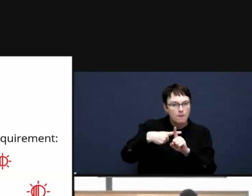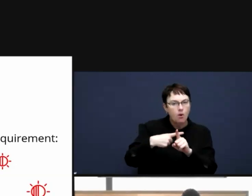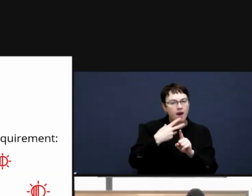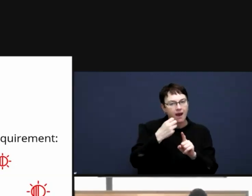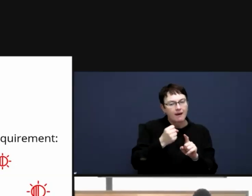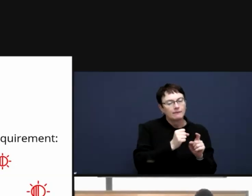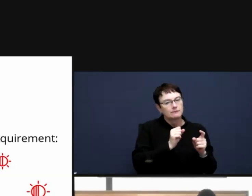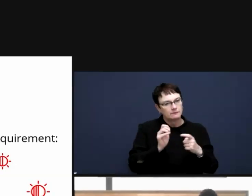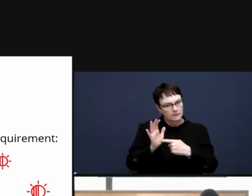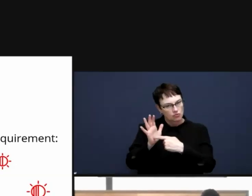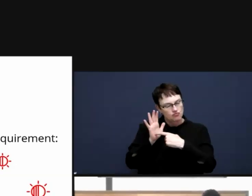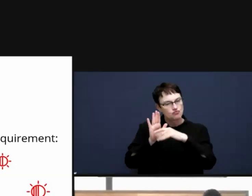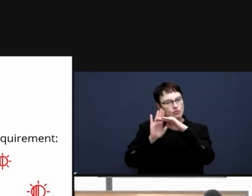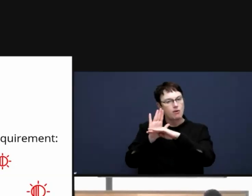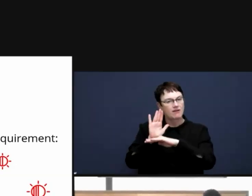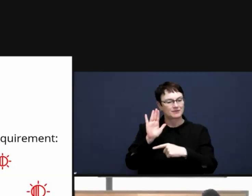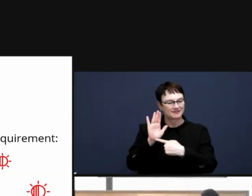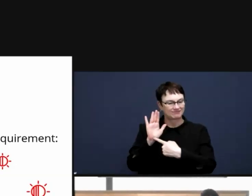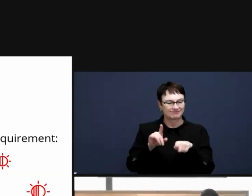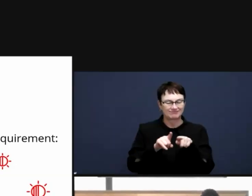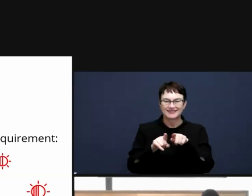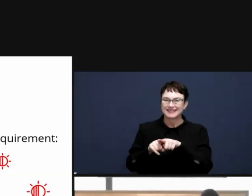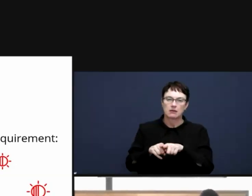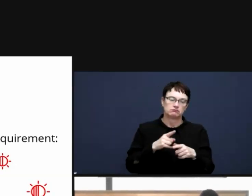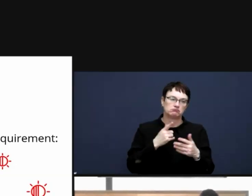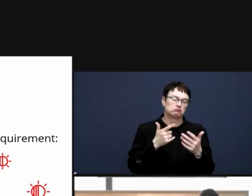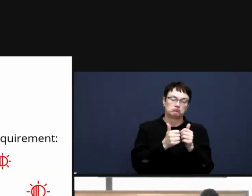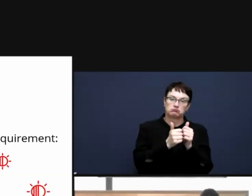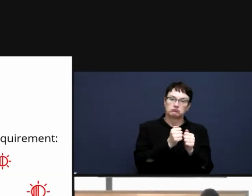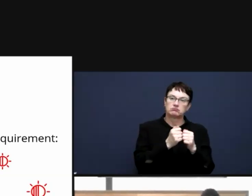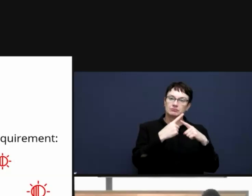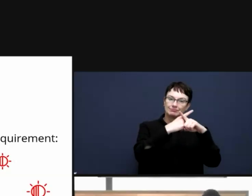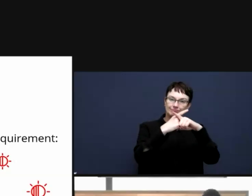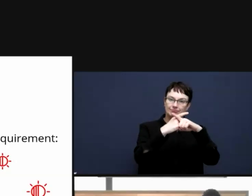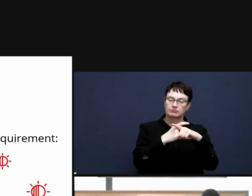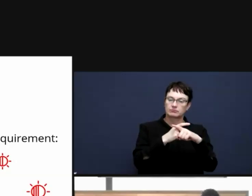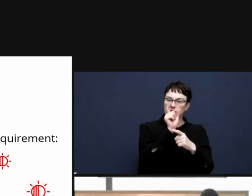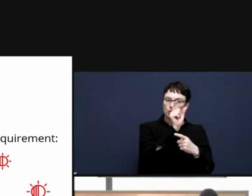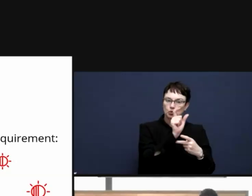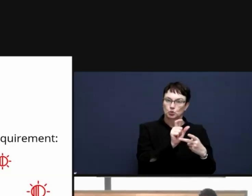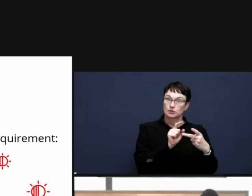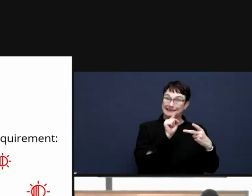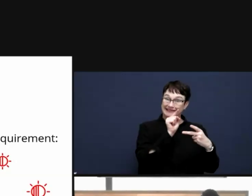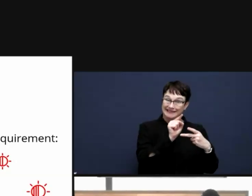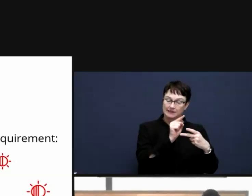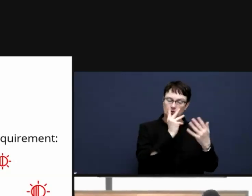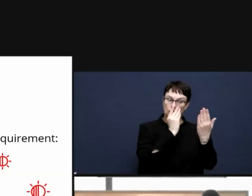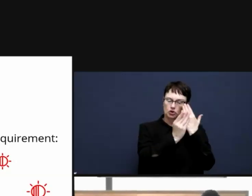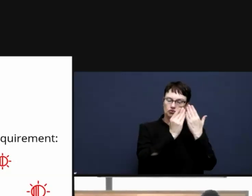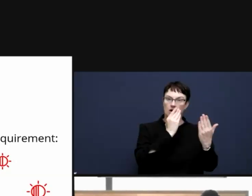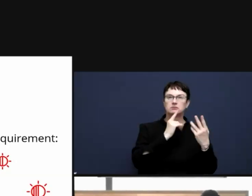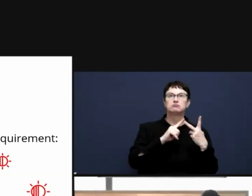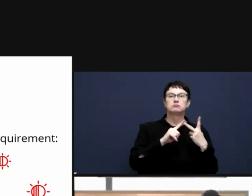So you have, for example, text contrast or element contrast, or like that the larger font size is working correctly according